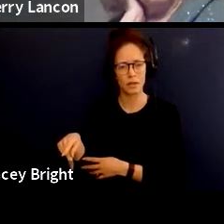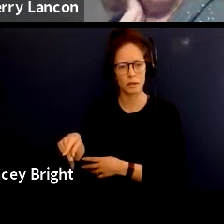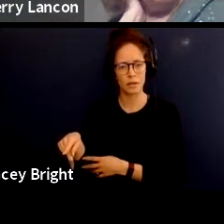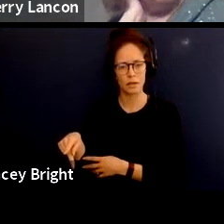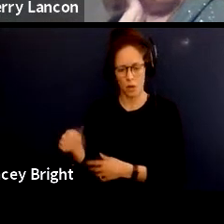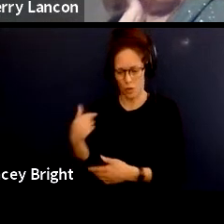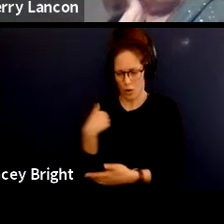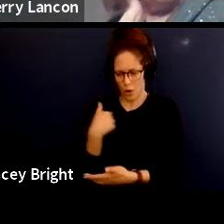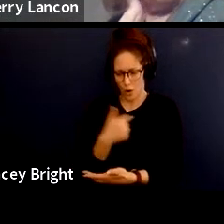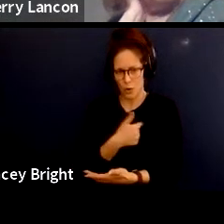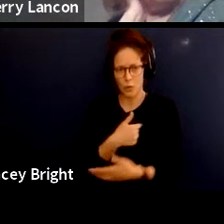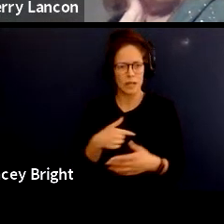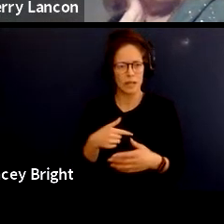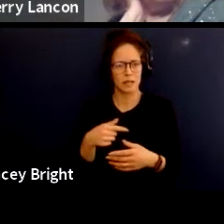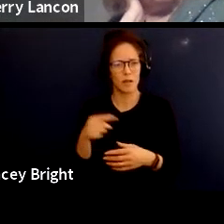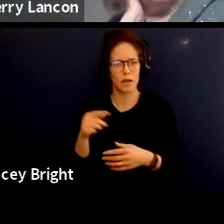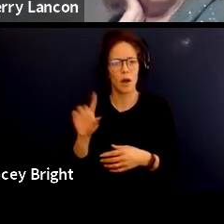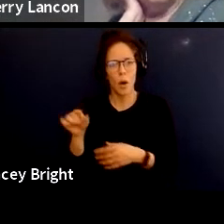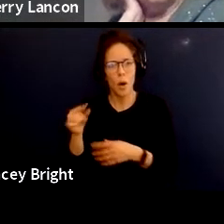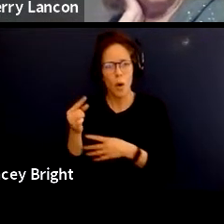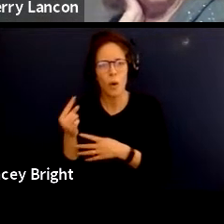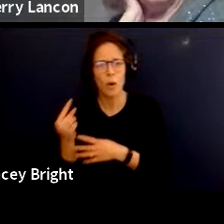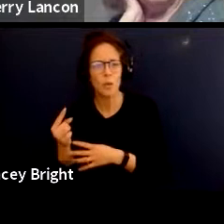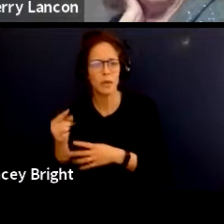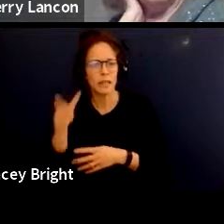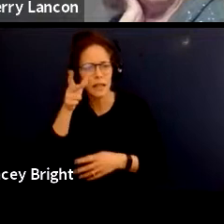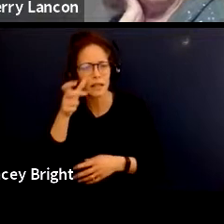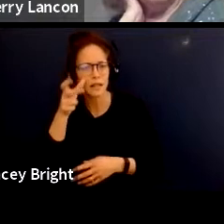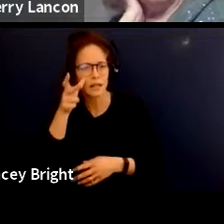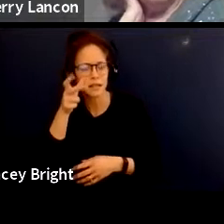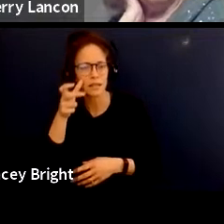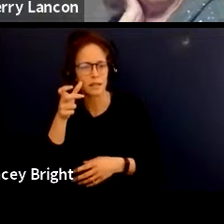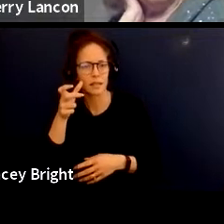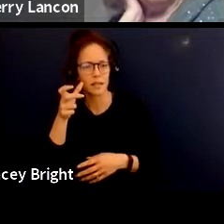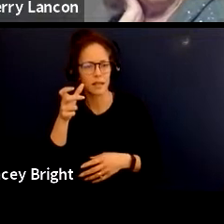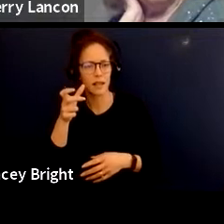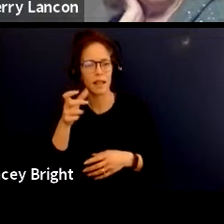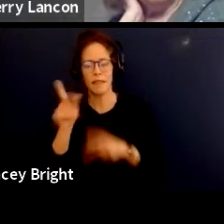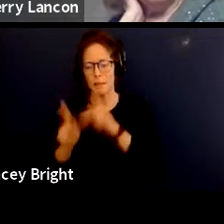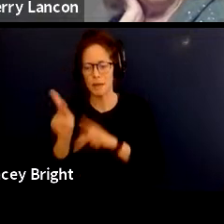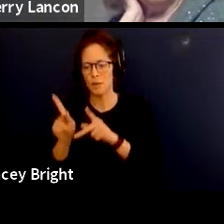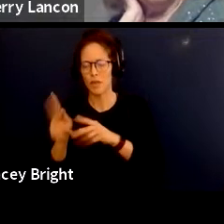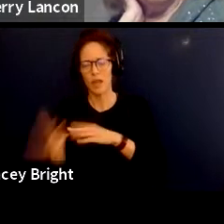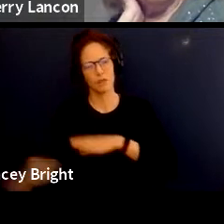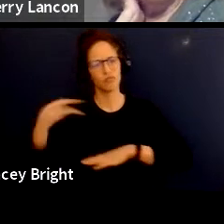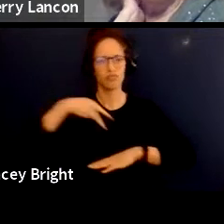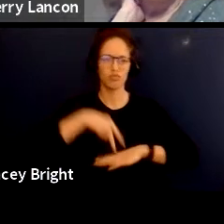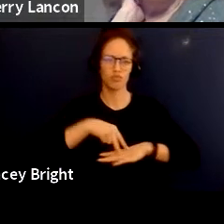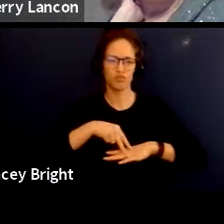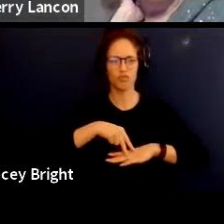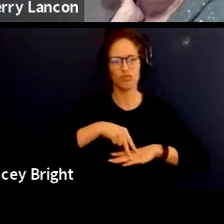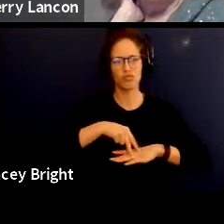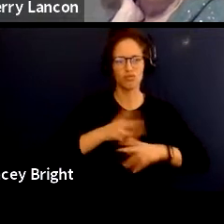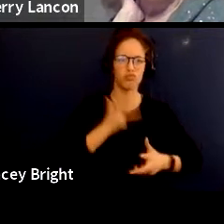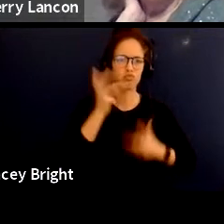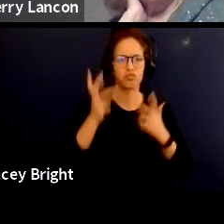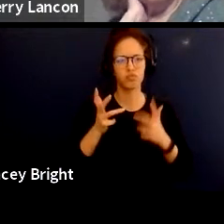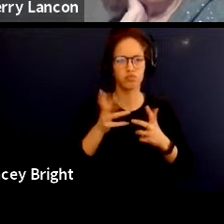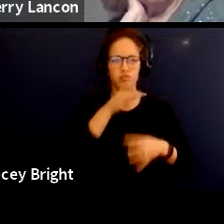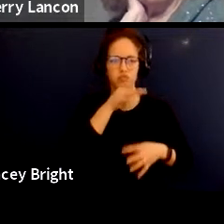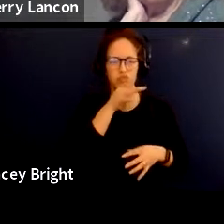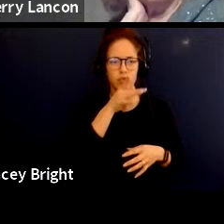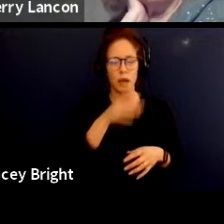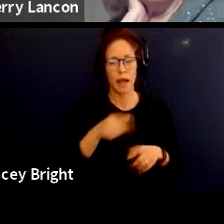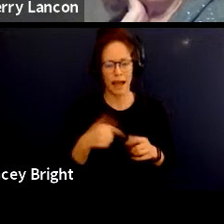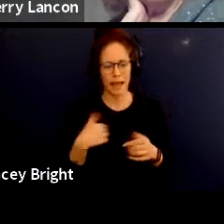the PASCO that listens to only the affluential and those outspoken members in our community and teachers? I'm